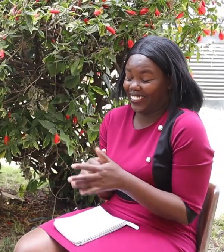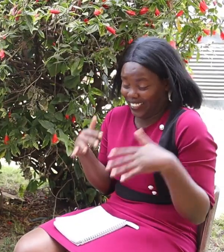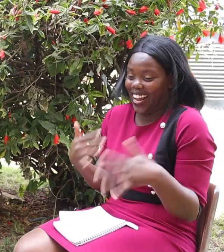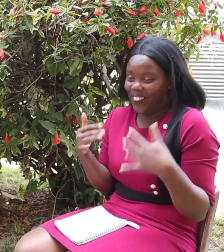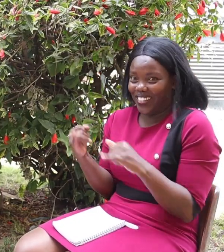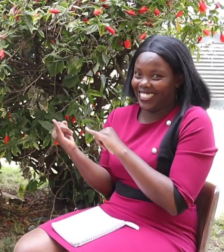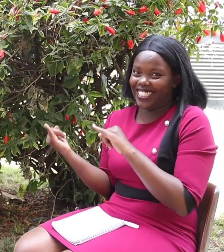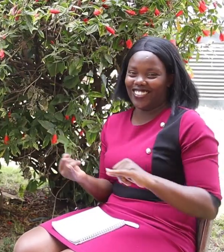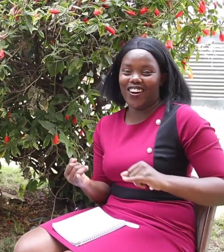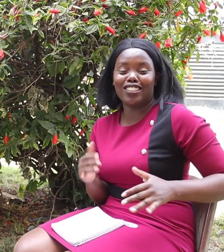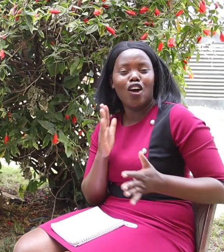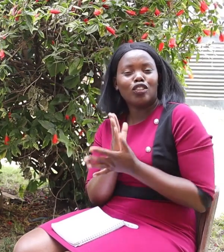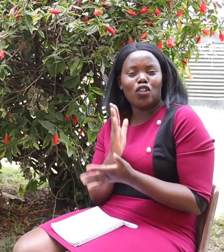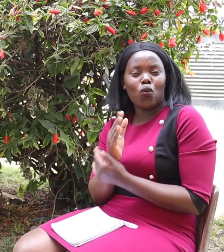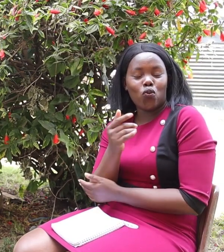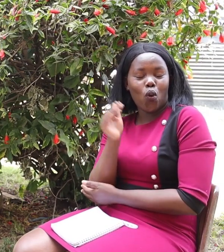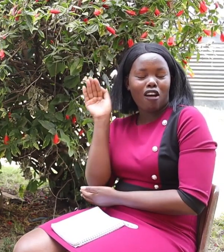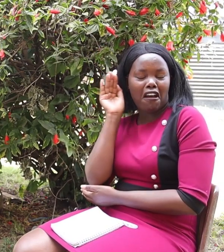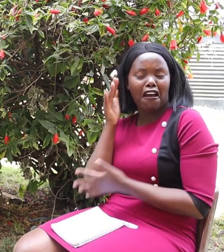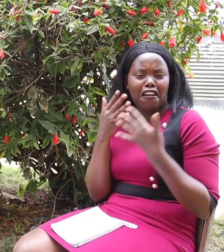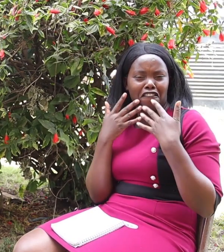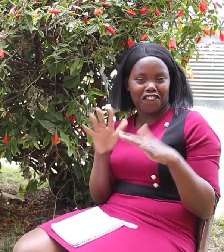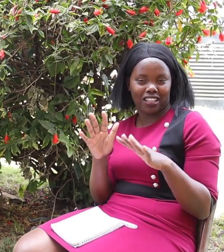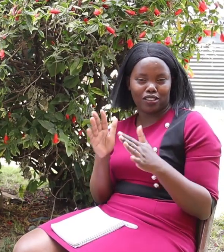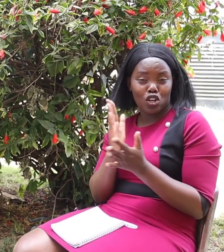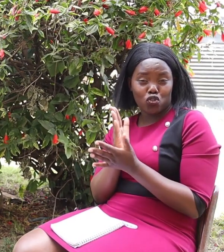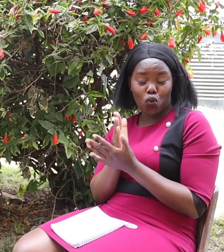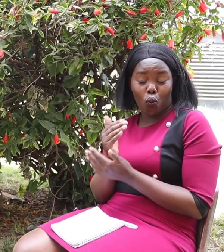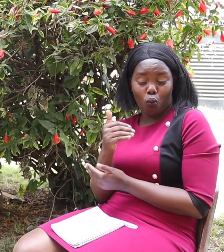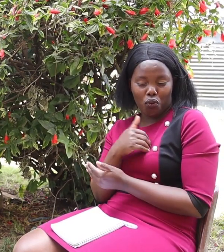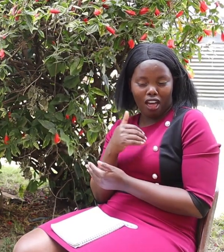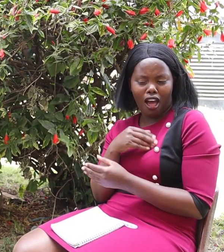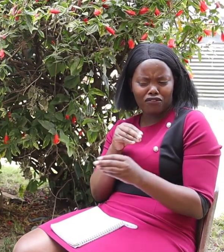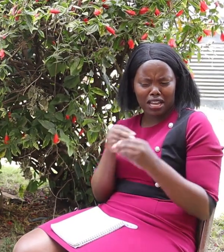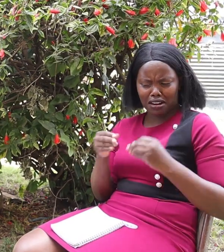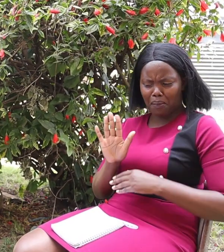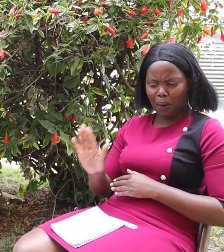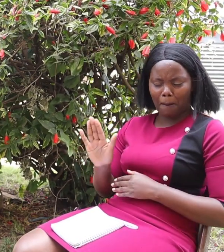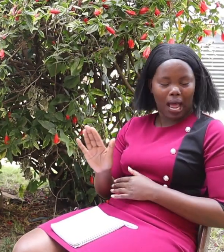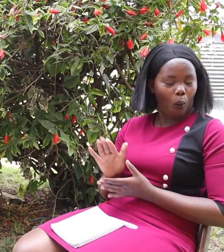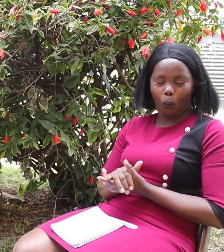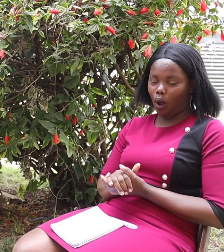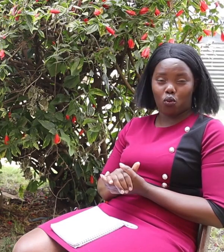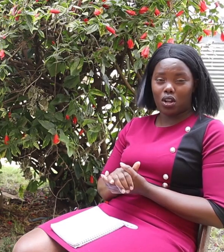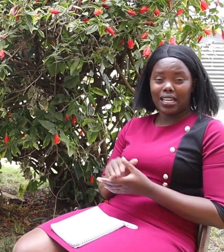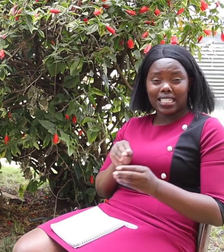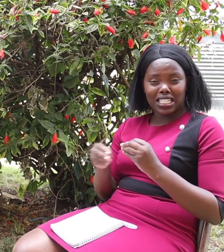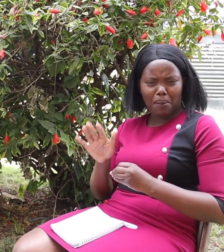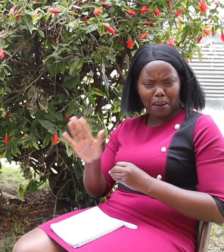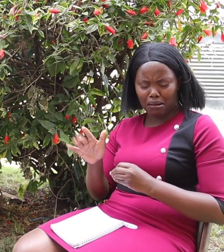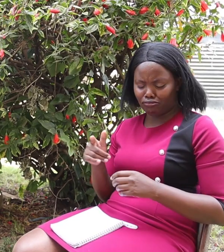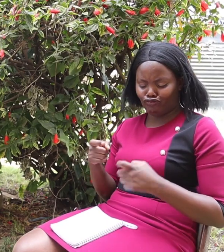that's really interesting. That's a very amazing introduction. Now, as you've heard, she has a